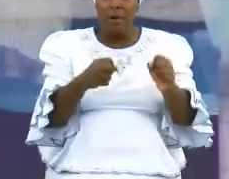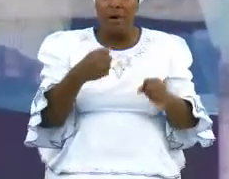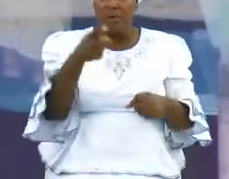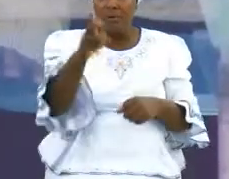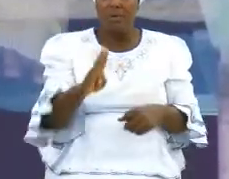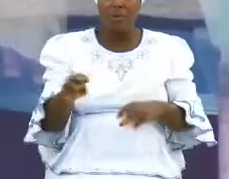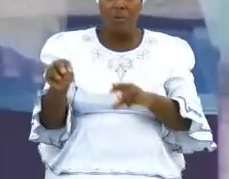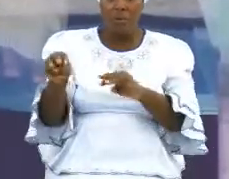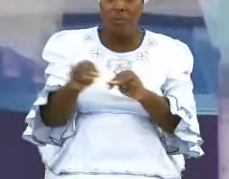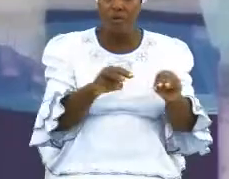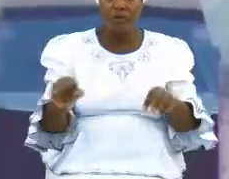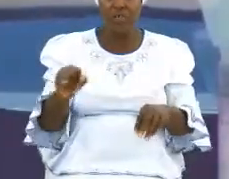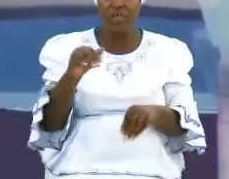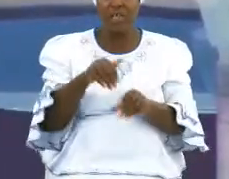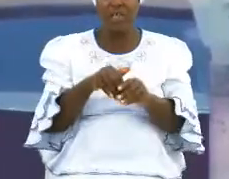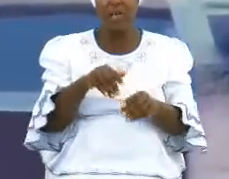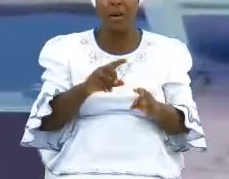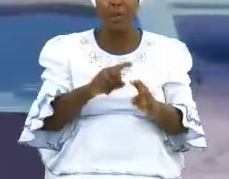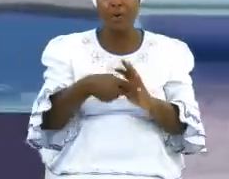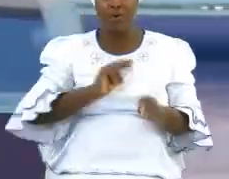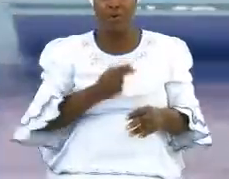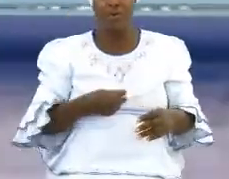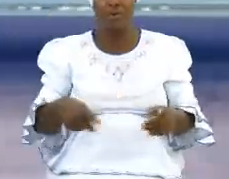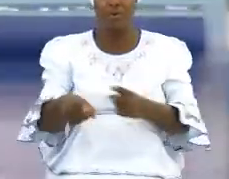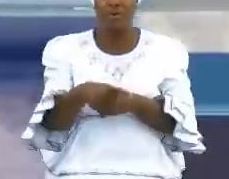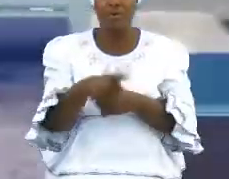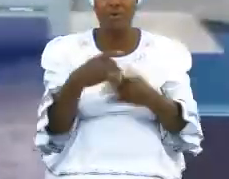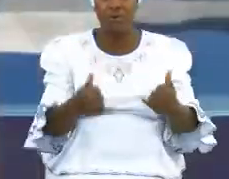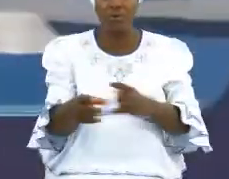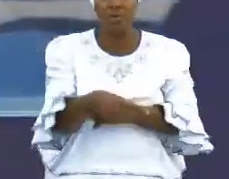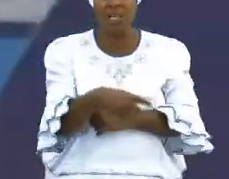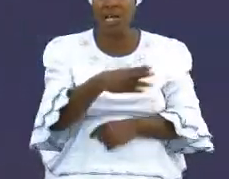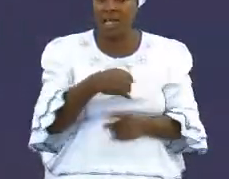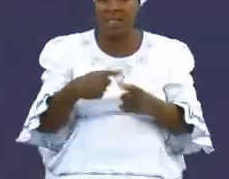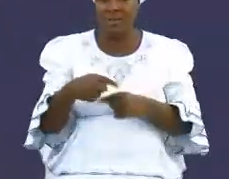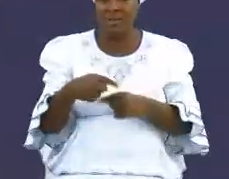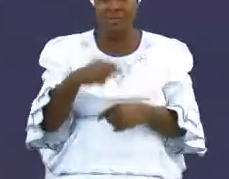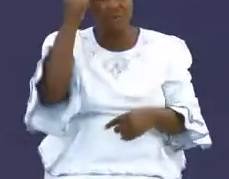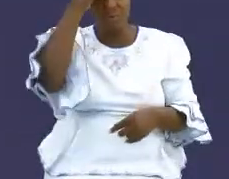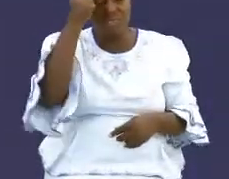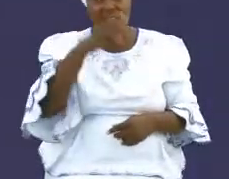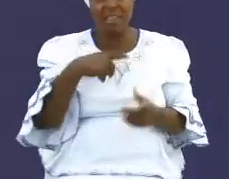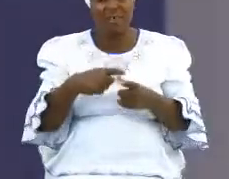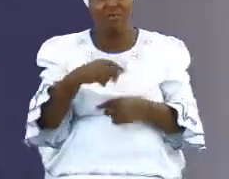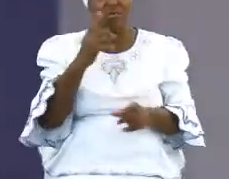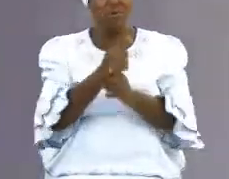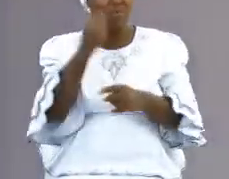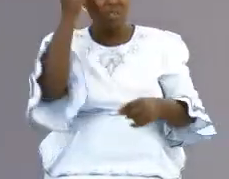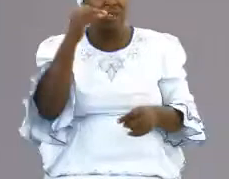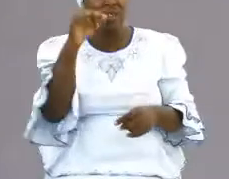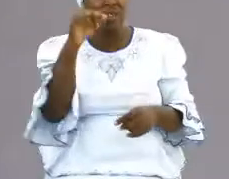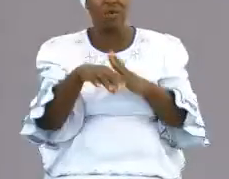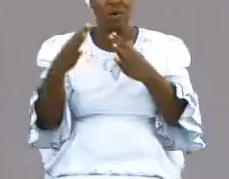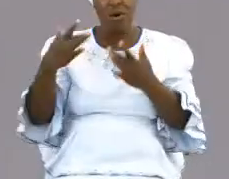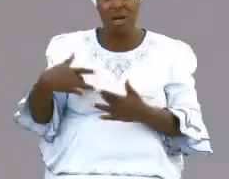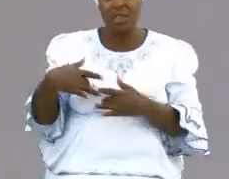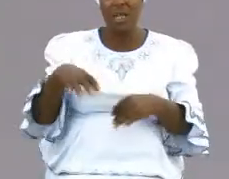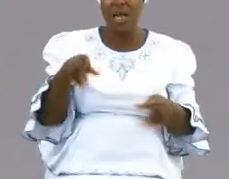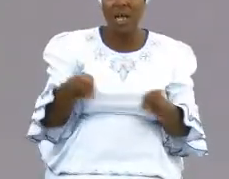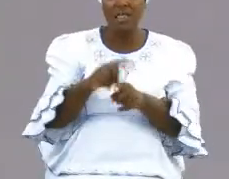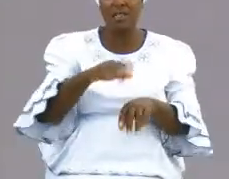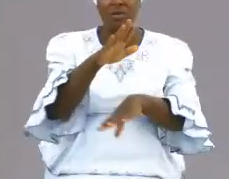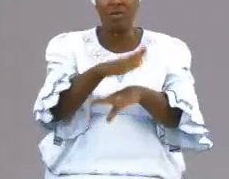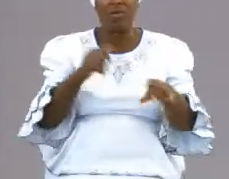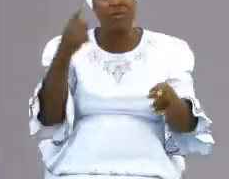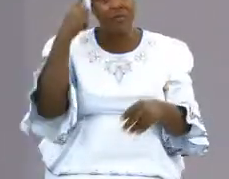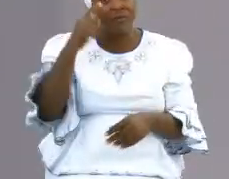moving in our midst today, I perceive. You must perceive in your heart as he's calling you for